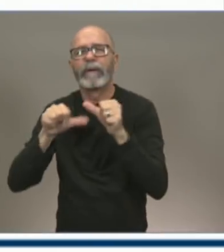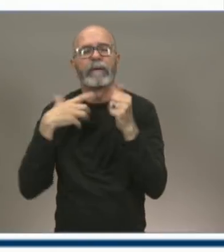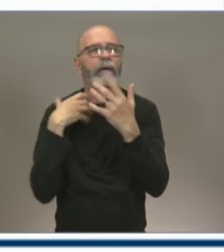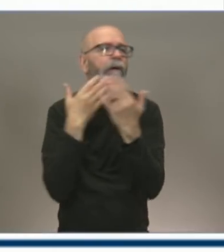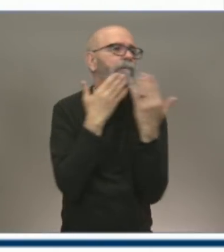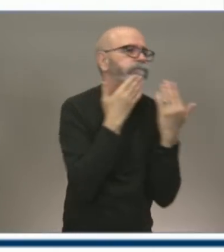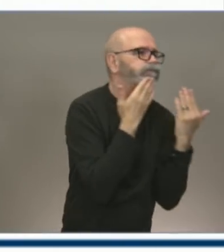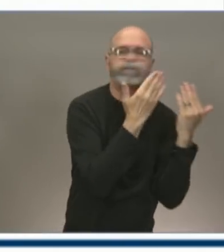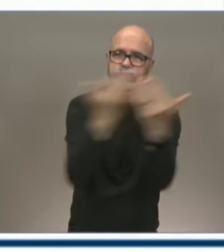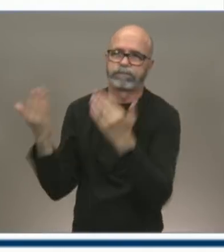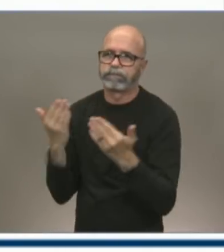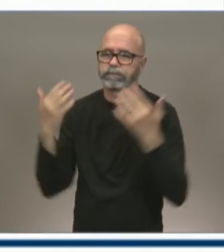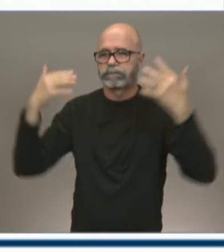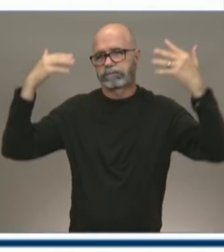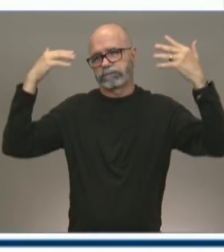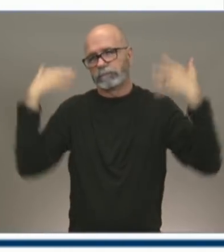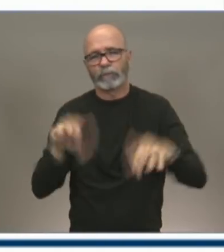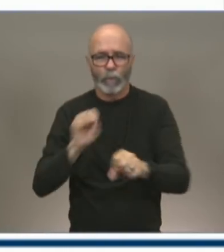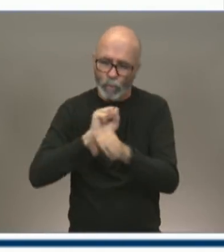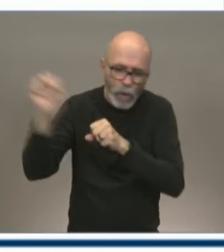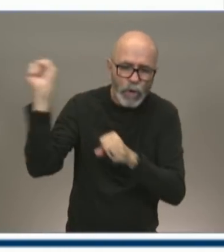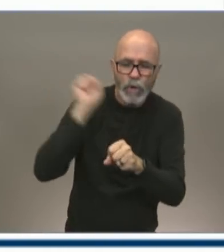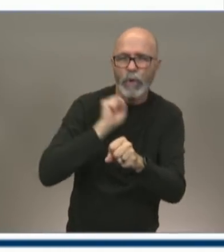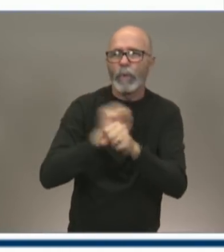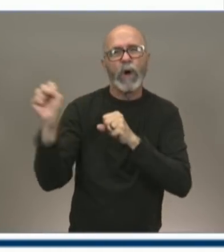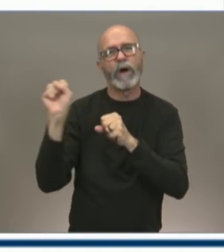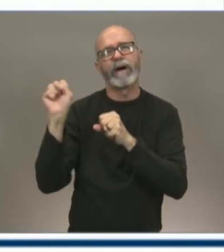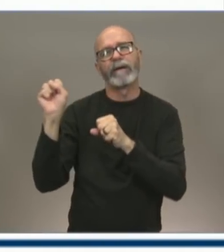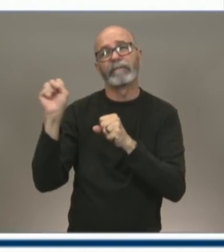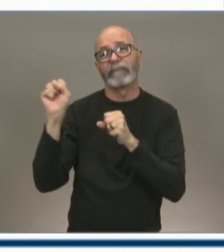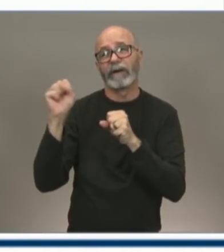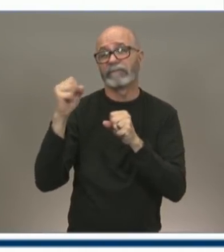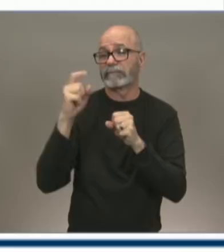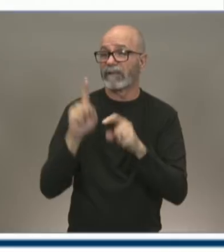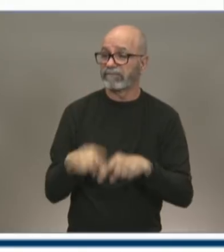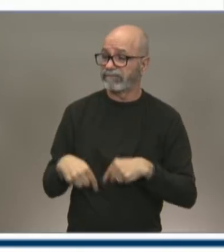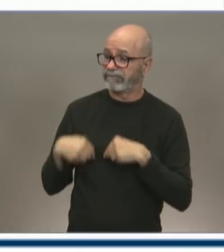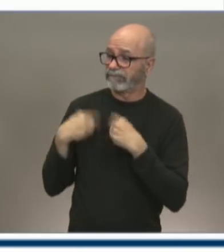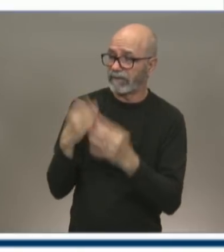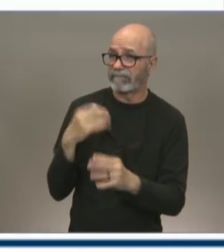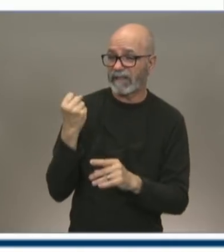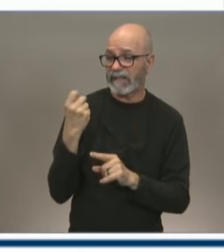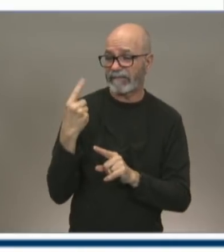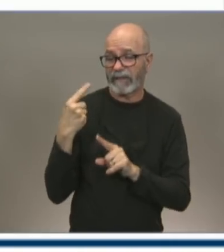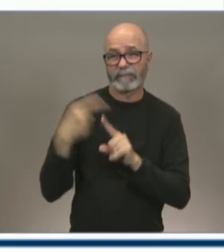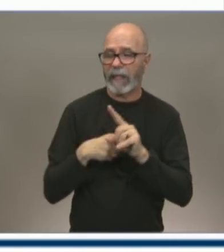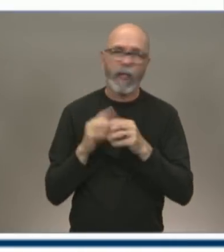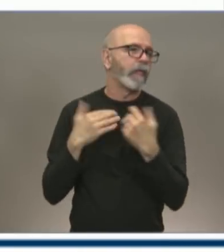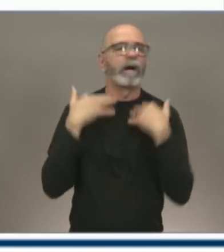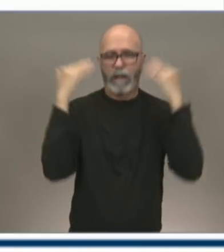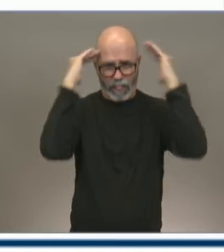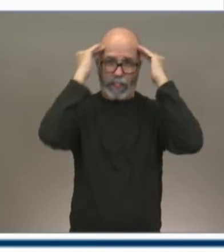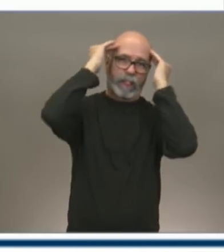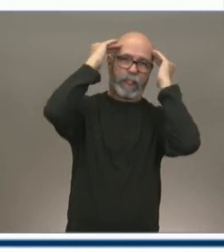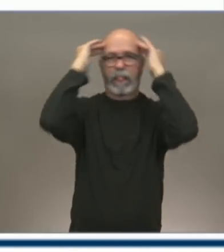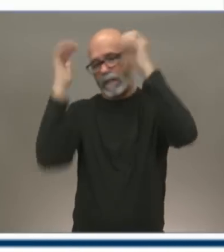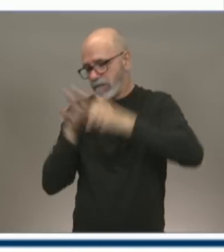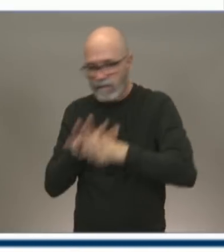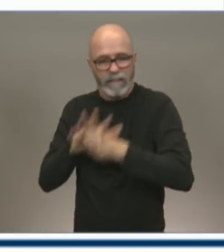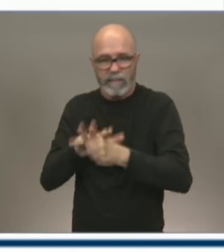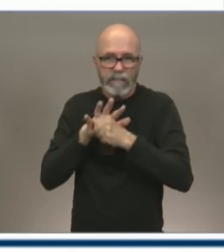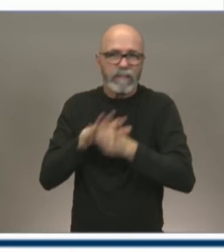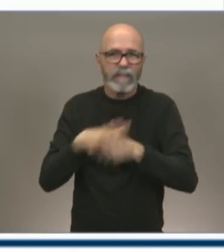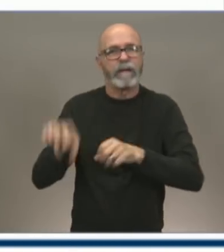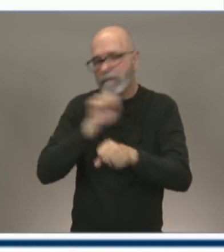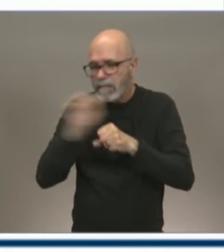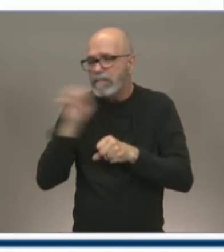for working so hard. This has been a stressful 11 months on all of us. But your effort has been inspiring